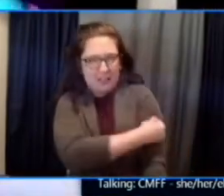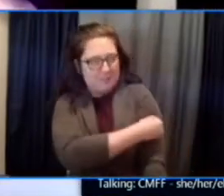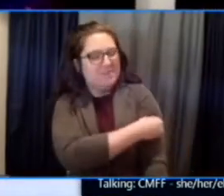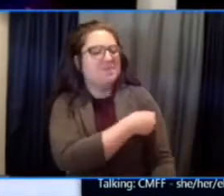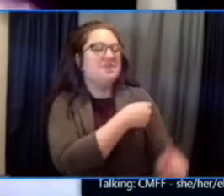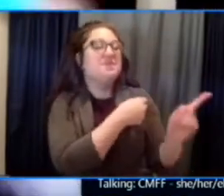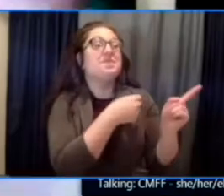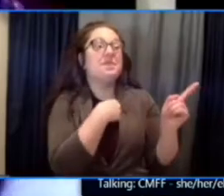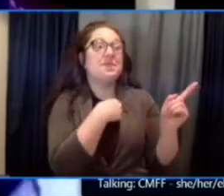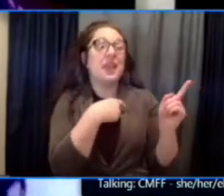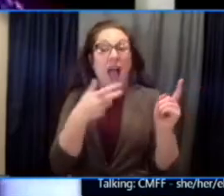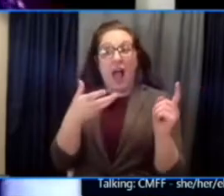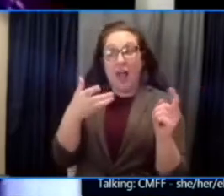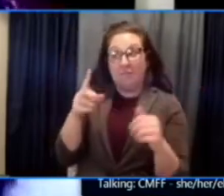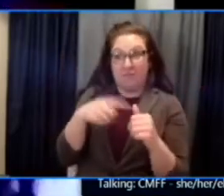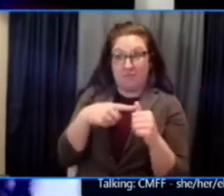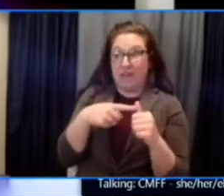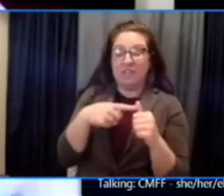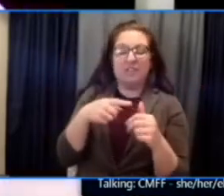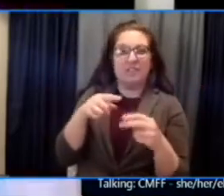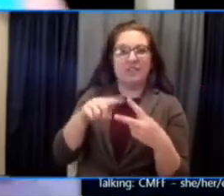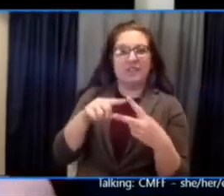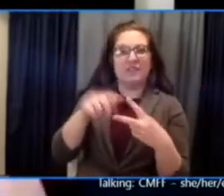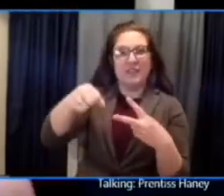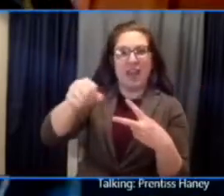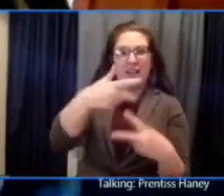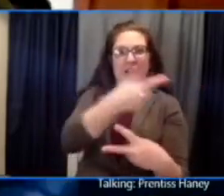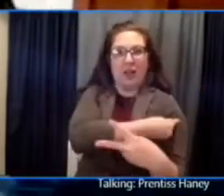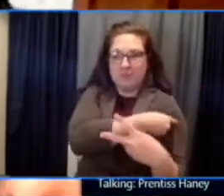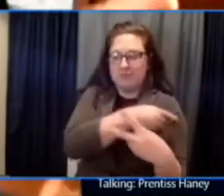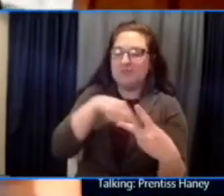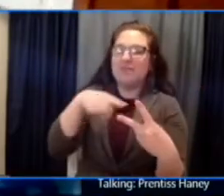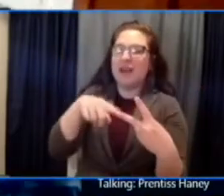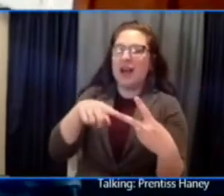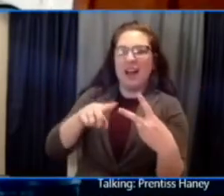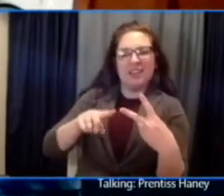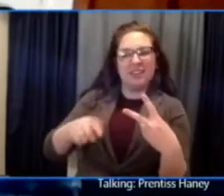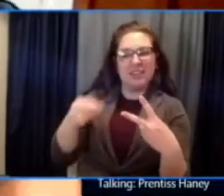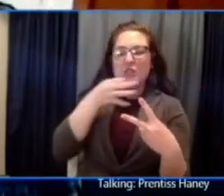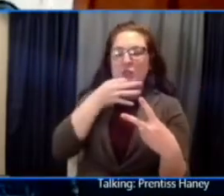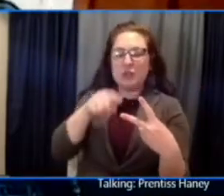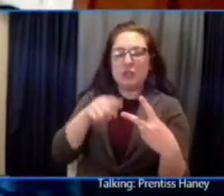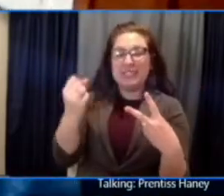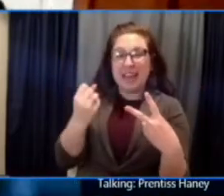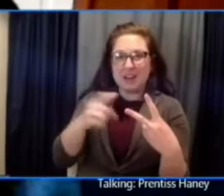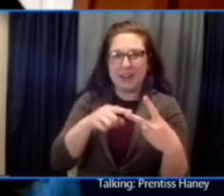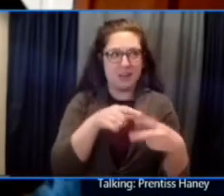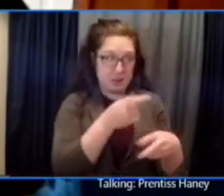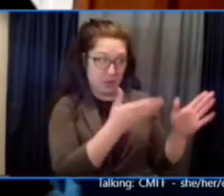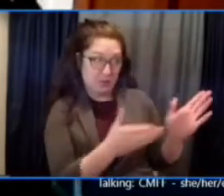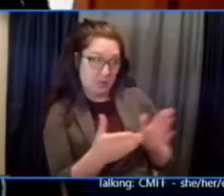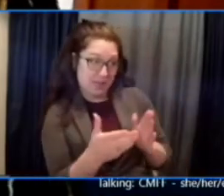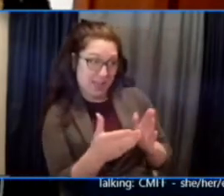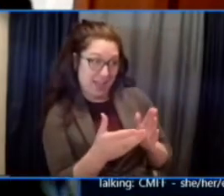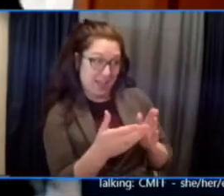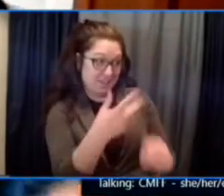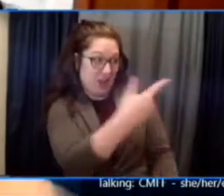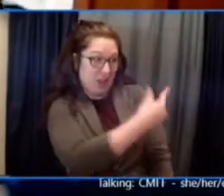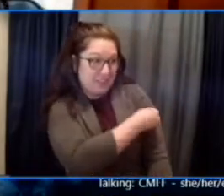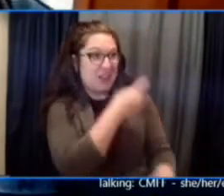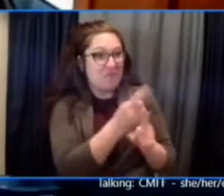548 different organizations. That's like incredible. Wow, that is incredible. There's so